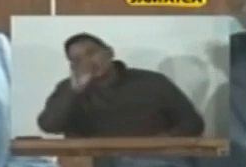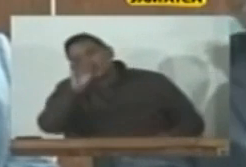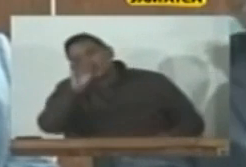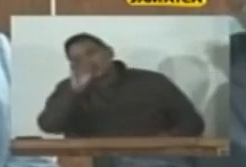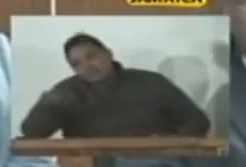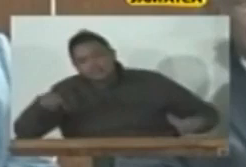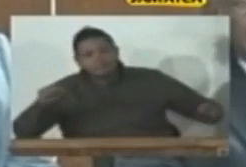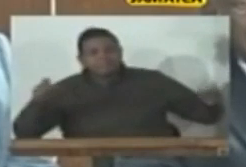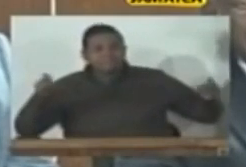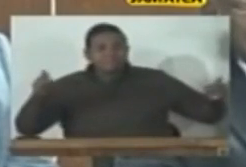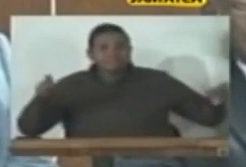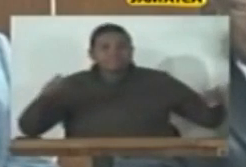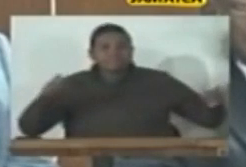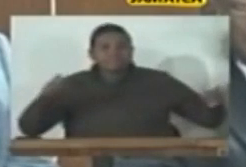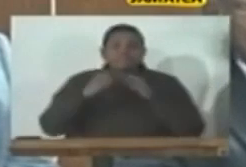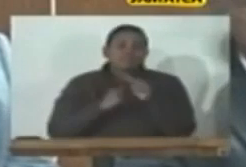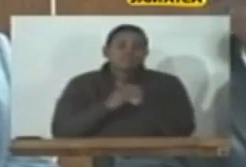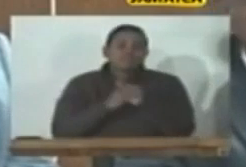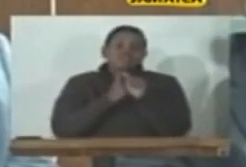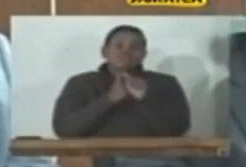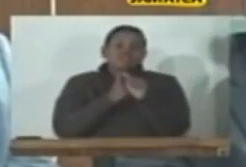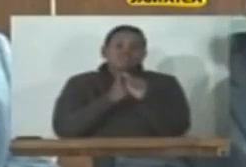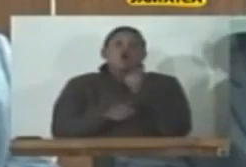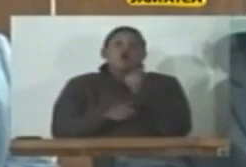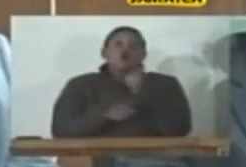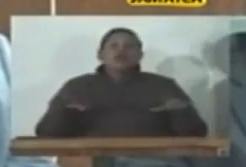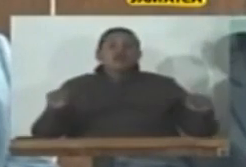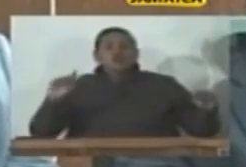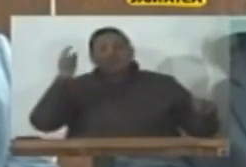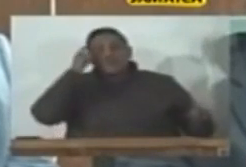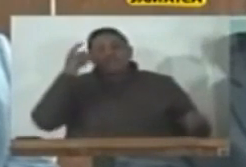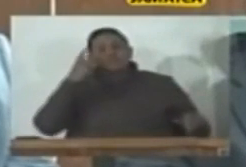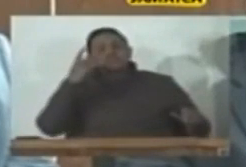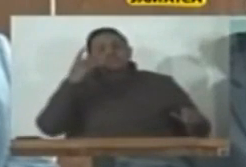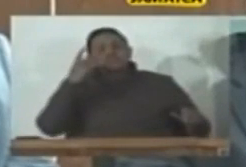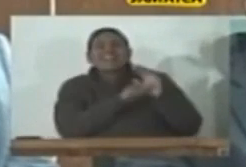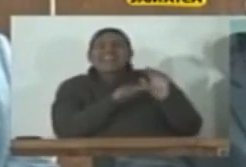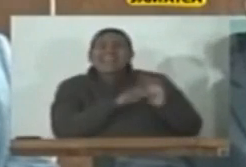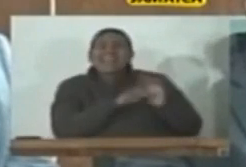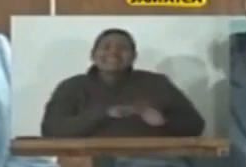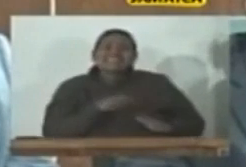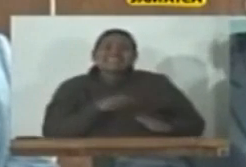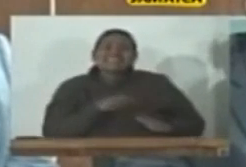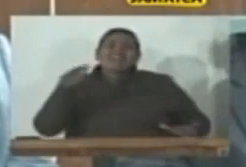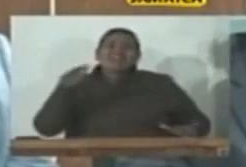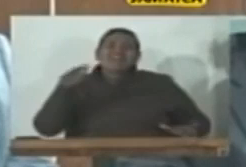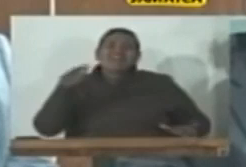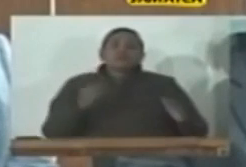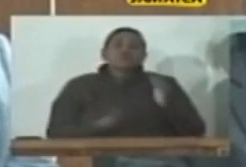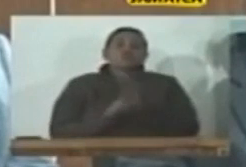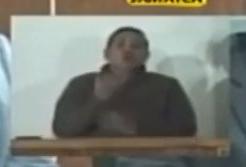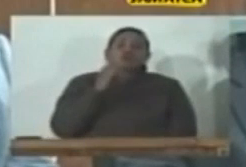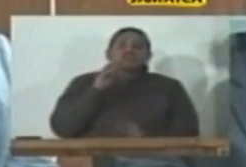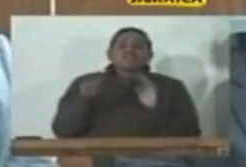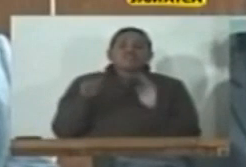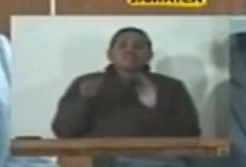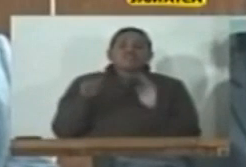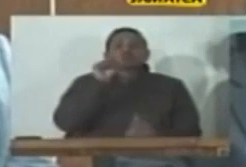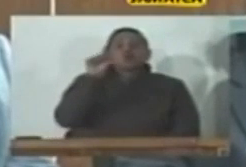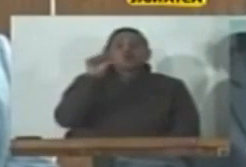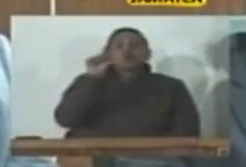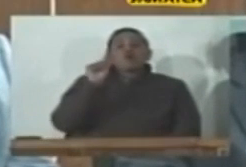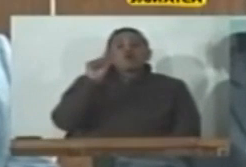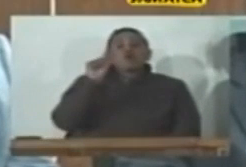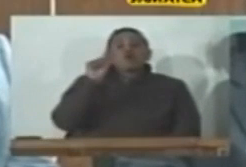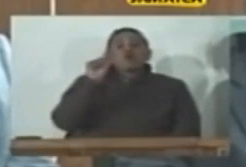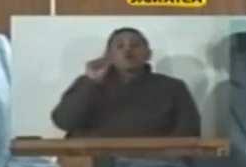negative average GDP growth of minus 1.1% for that 4-year period. After the